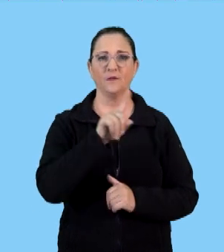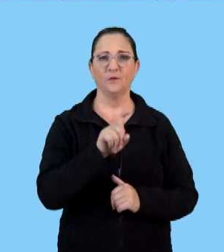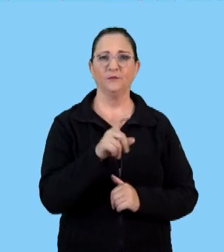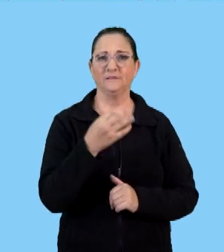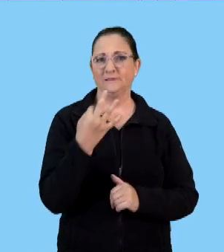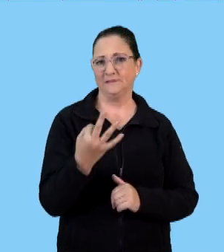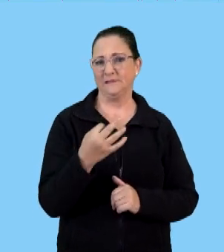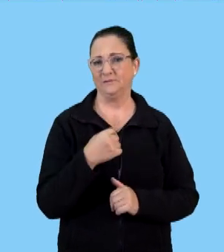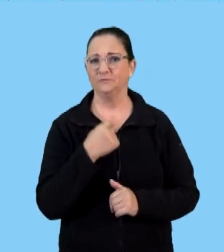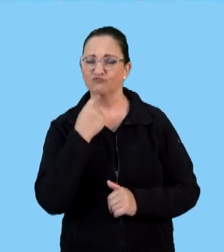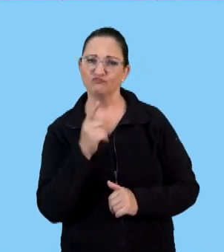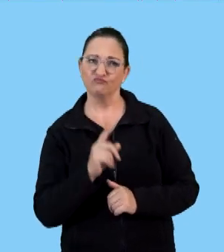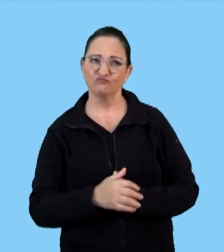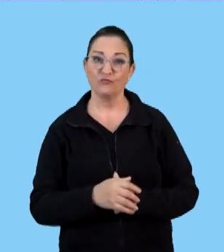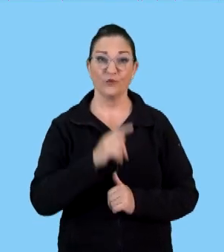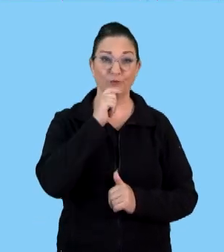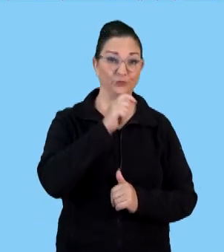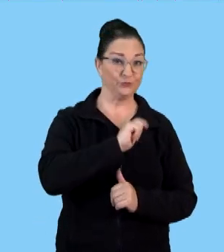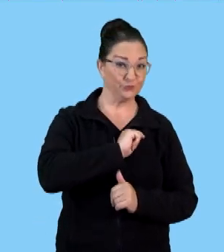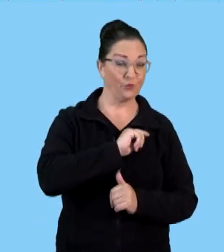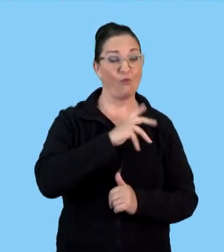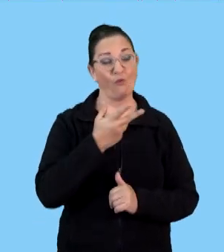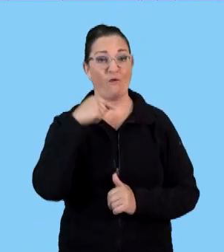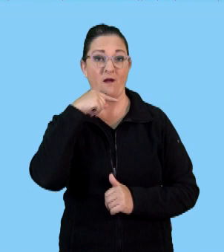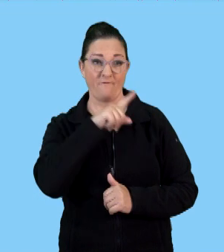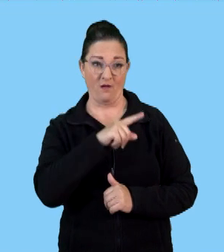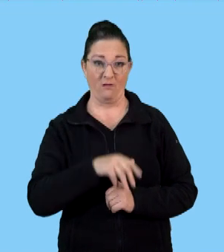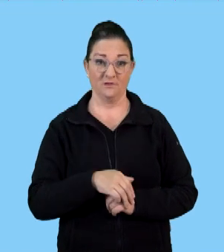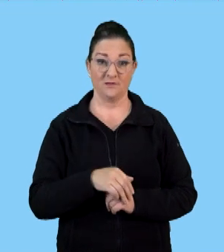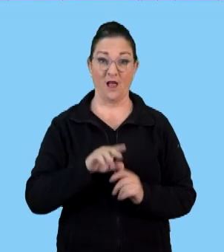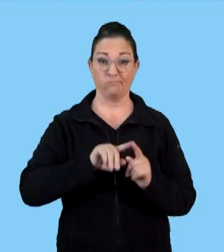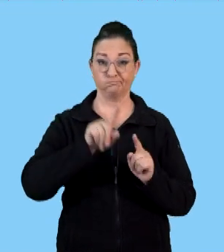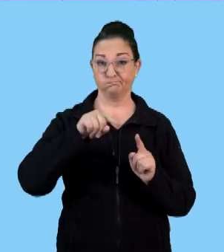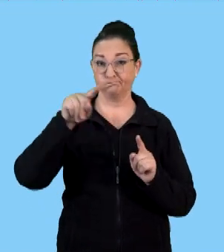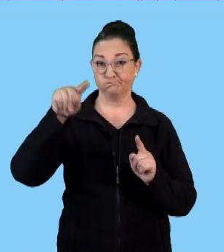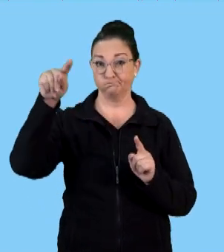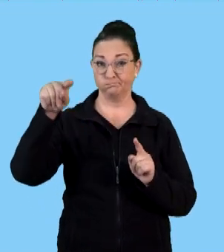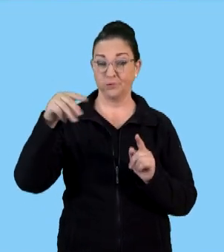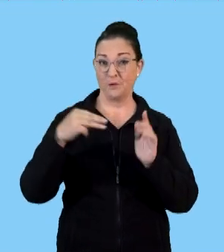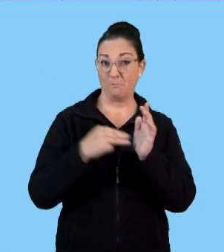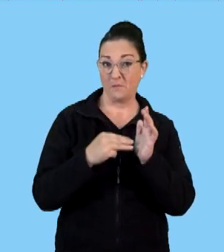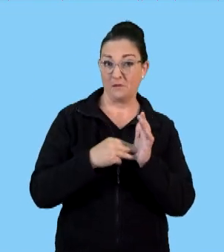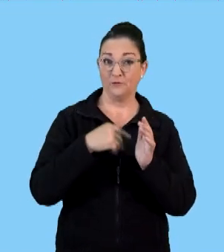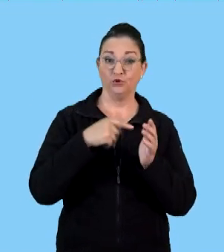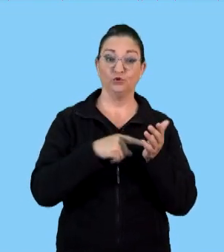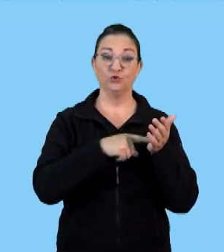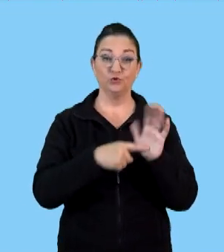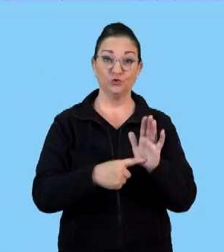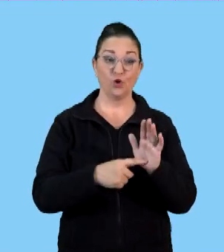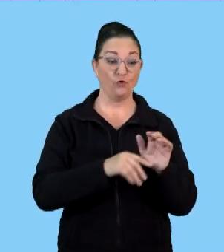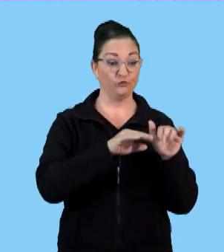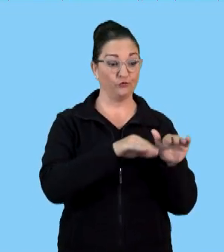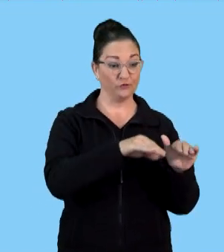Question number 3 says the following, true or false? Elevation maps represent the height above sea level